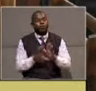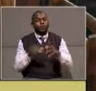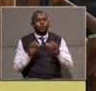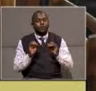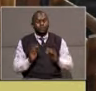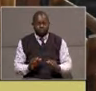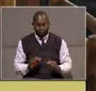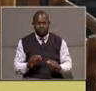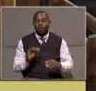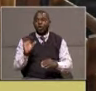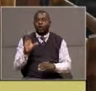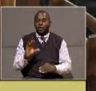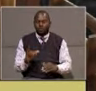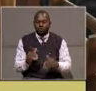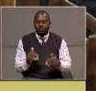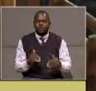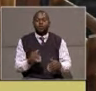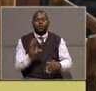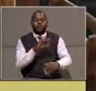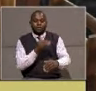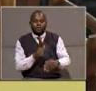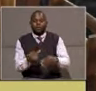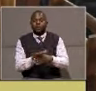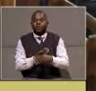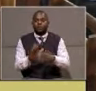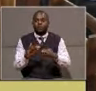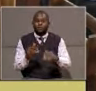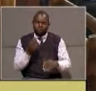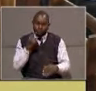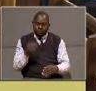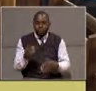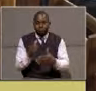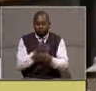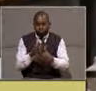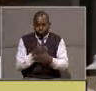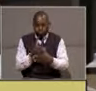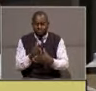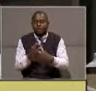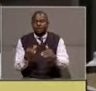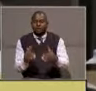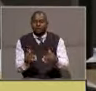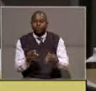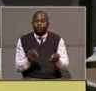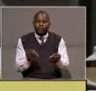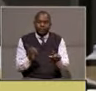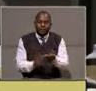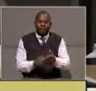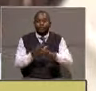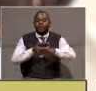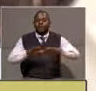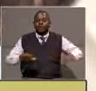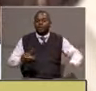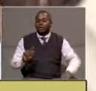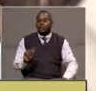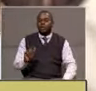The Subcommittee on Commissions, Statutory Authority and State Enterprises has discovered irregularities in the lineage of the acquisition of the Temangalo